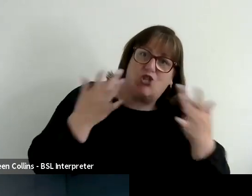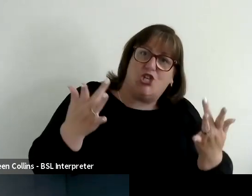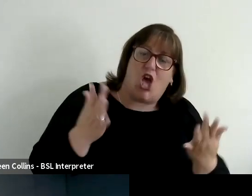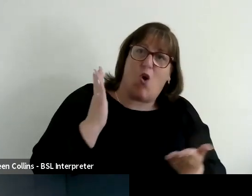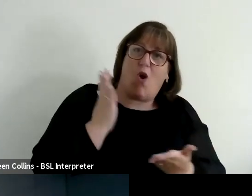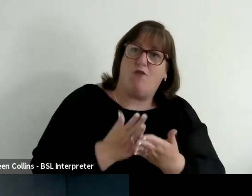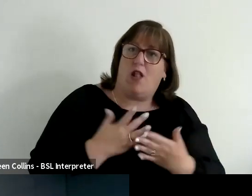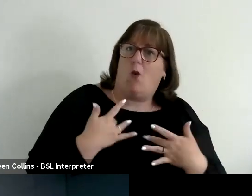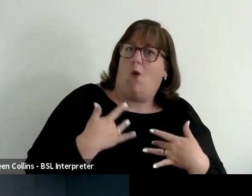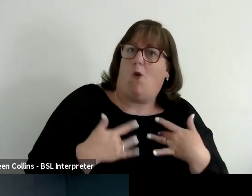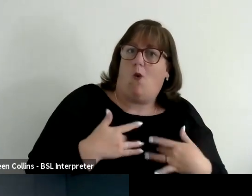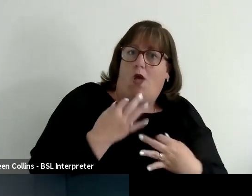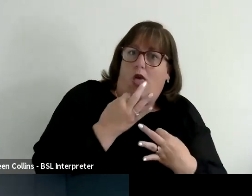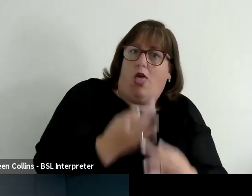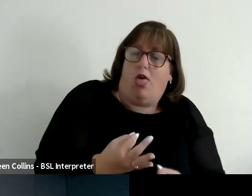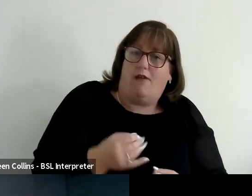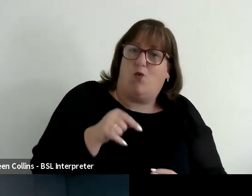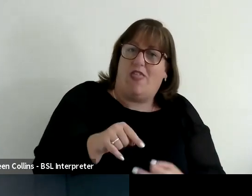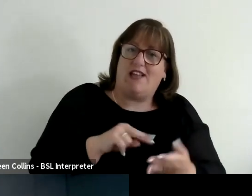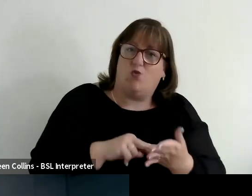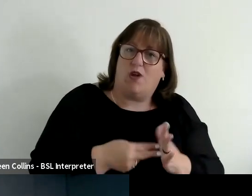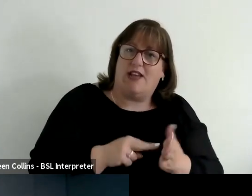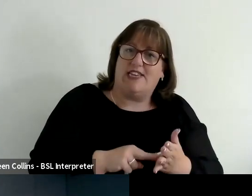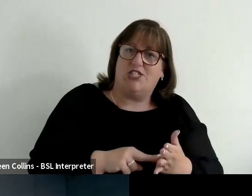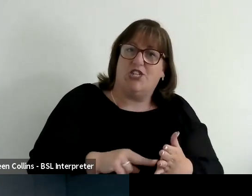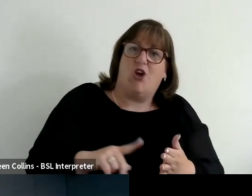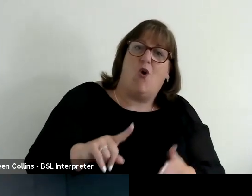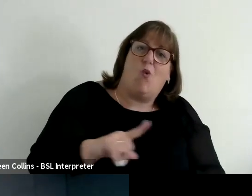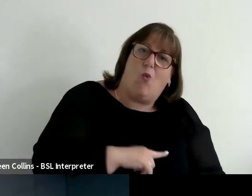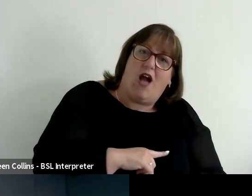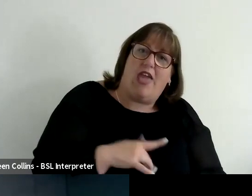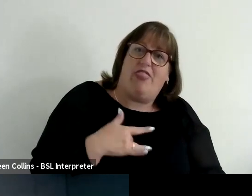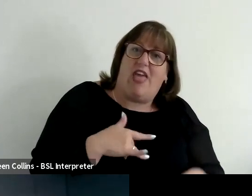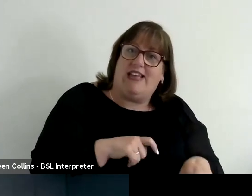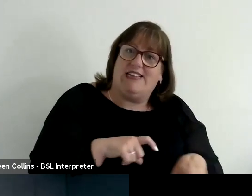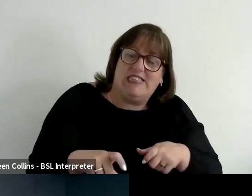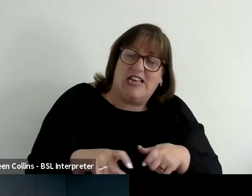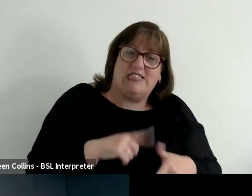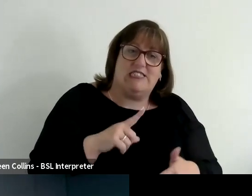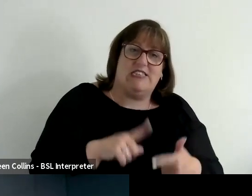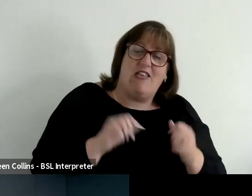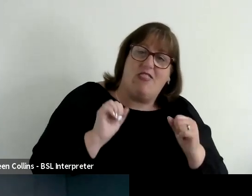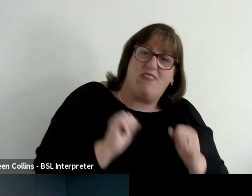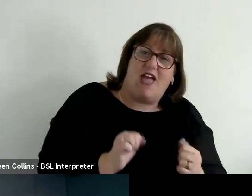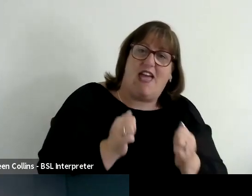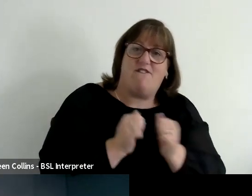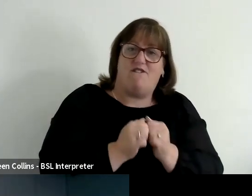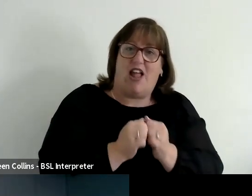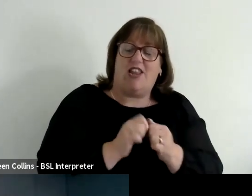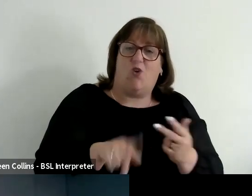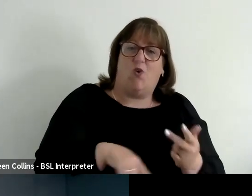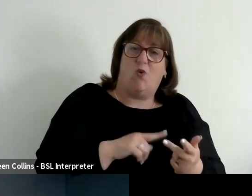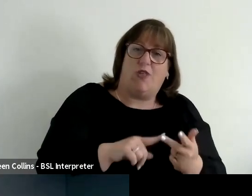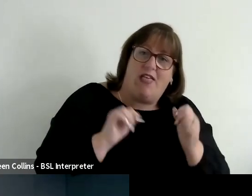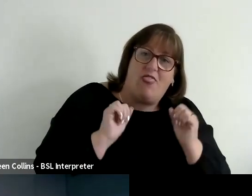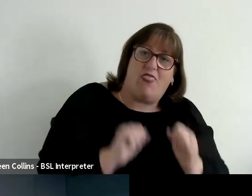the organisation, why they exist, their values, their purpose, if you can weave that into your answers,